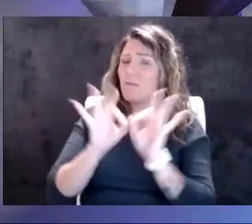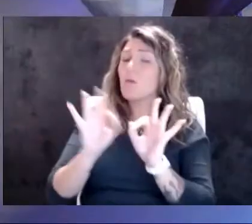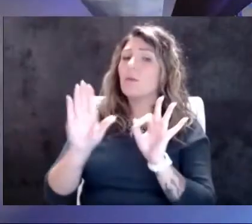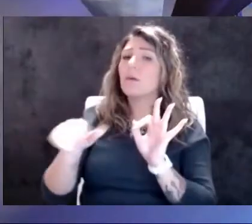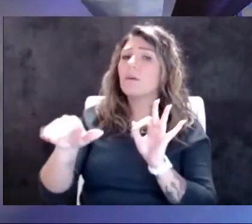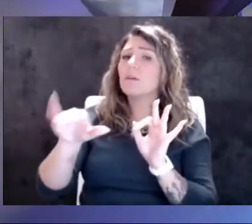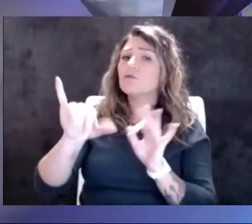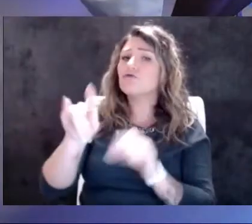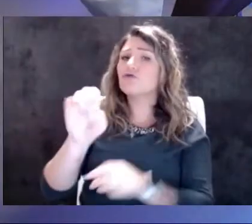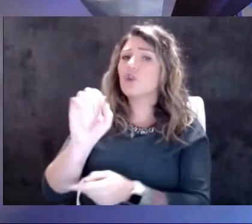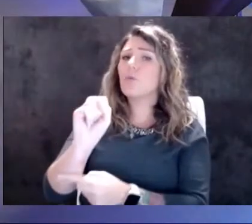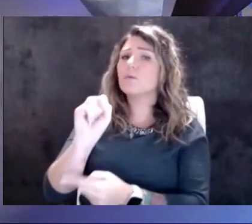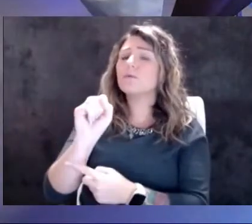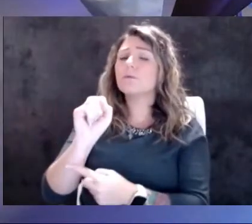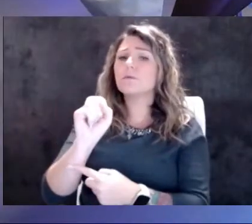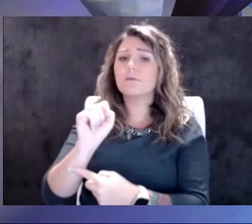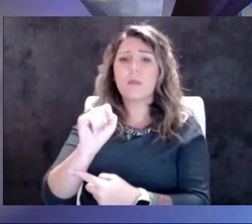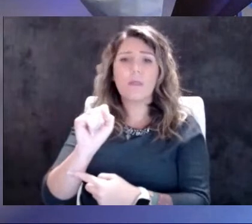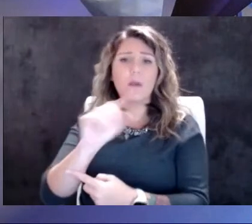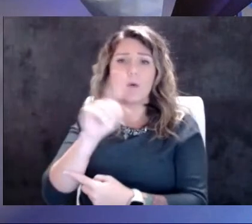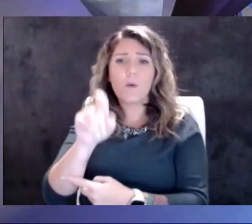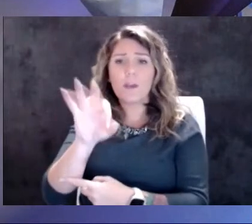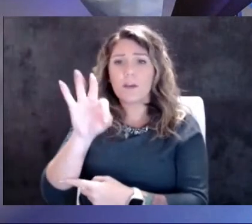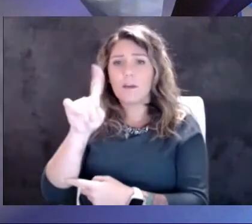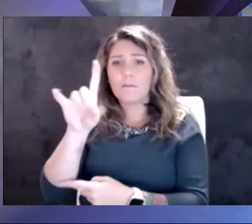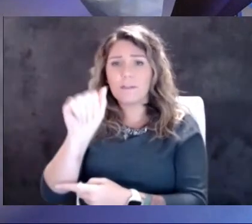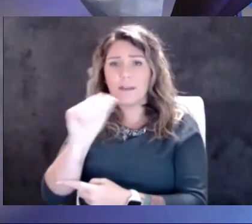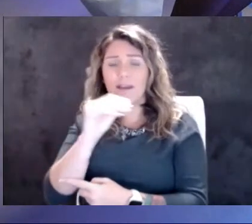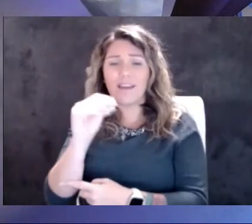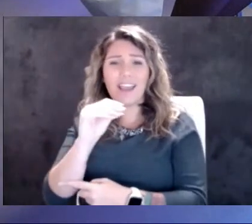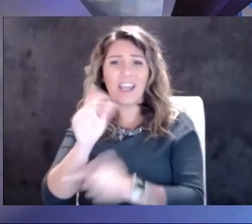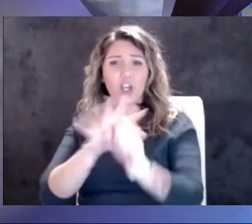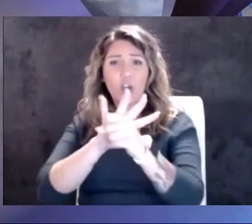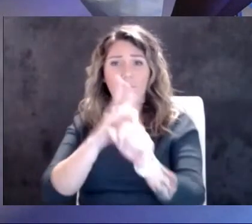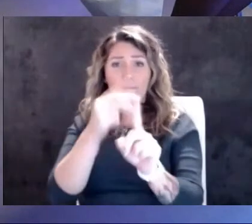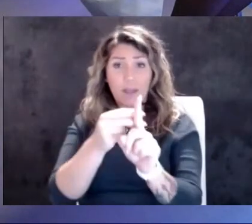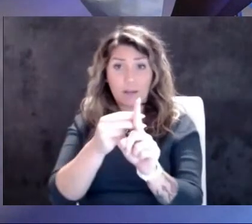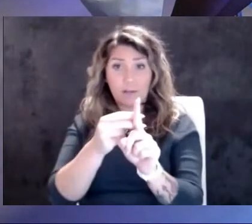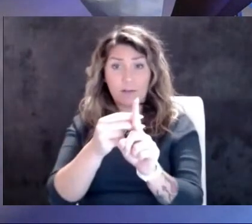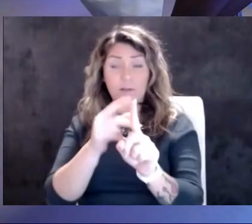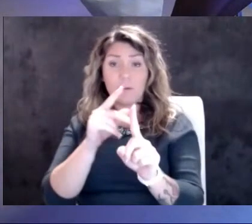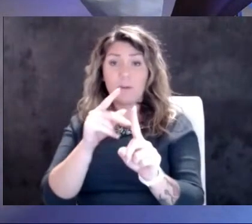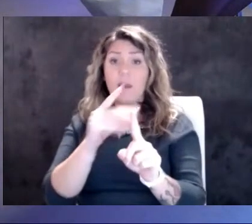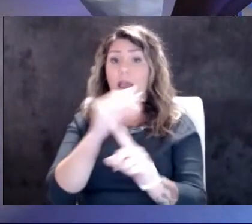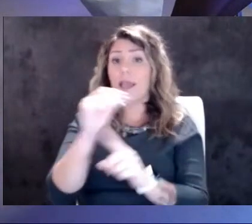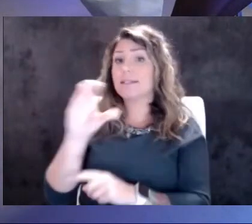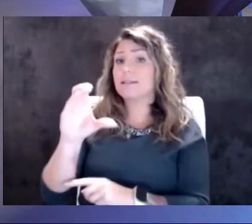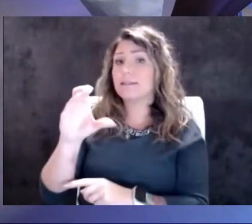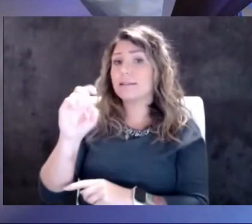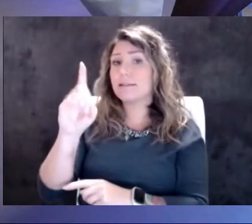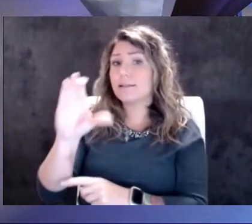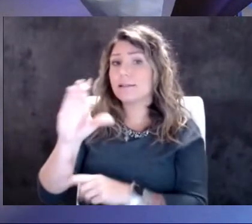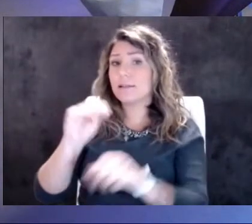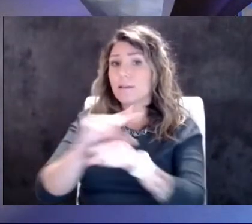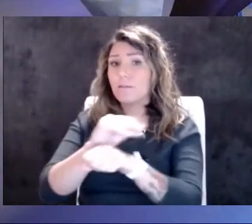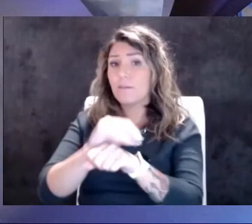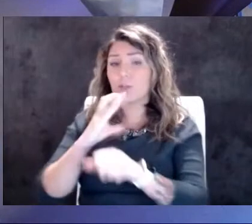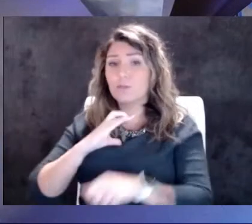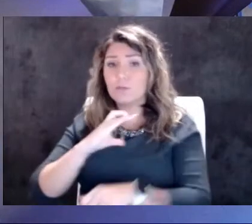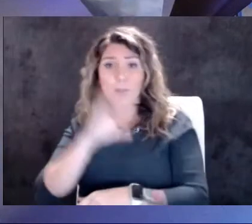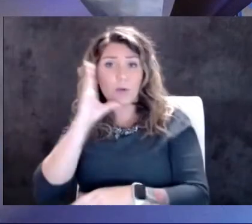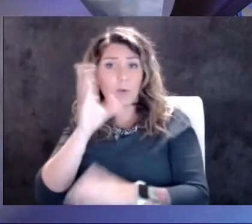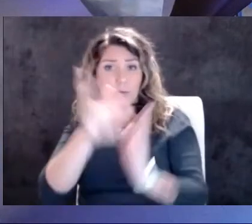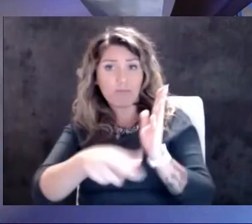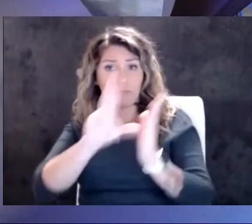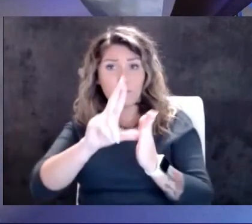about the FDA and the COVID vaccination, we also know that the CDC advisory committee is going to look at it. So you'll first